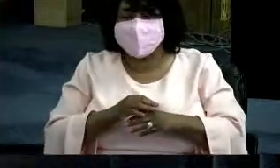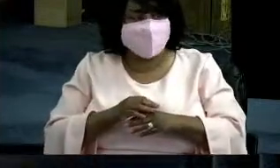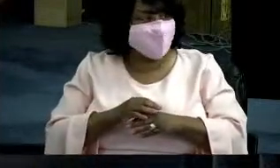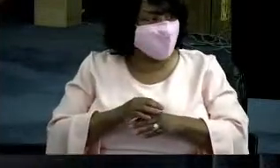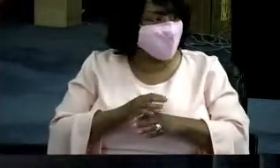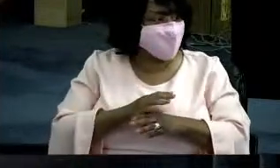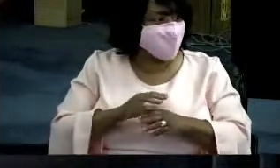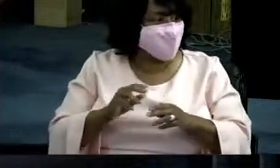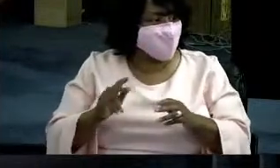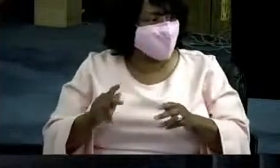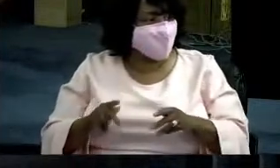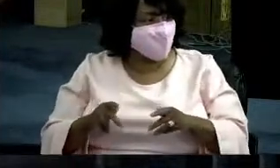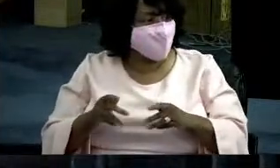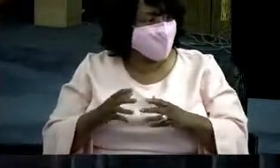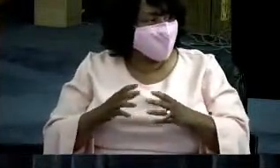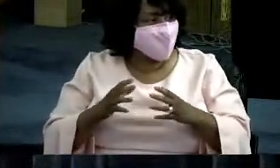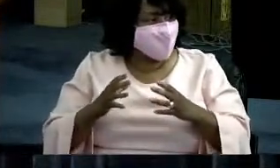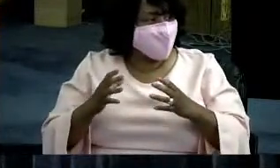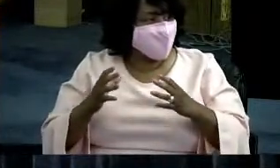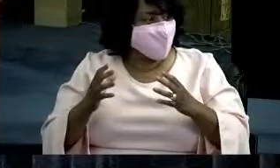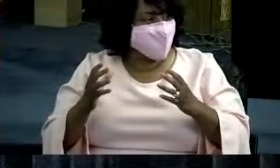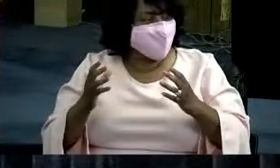Bless you, Jesus.